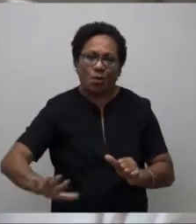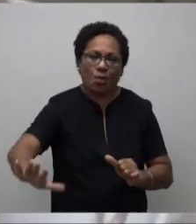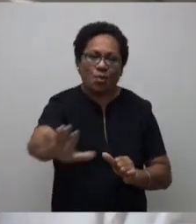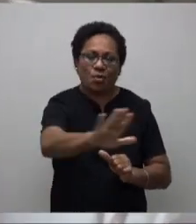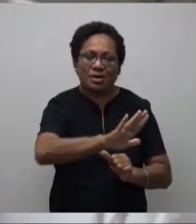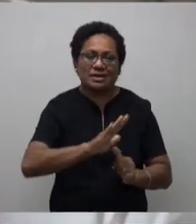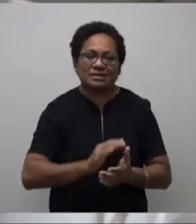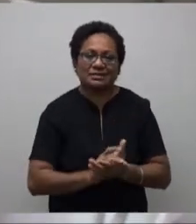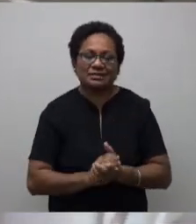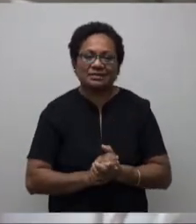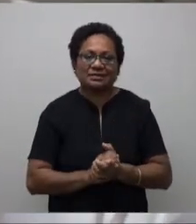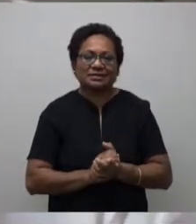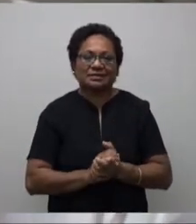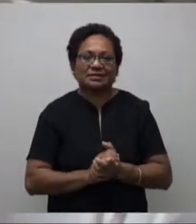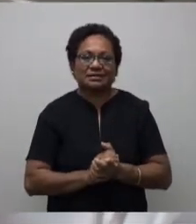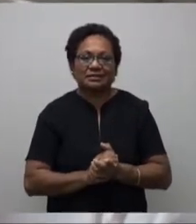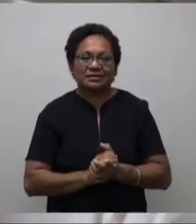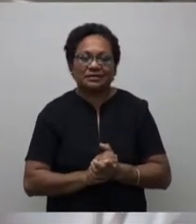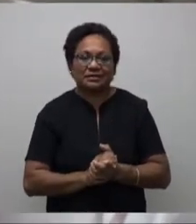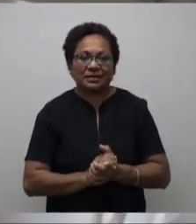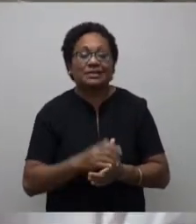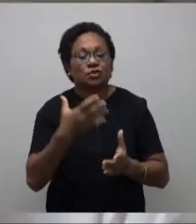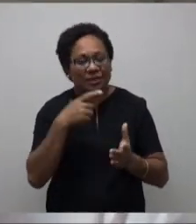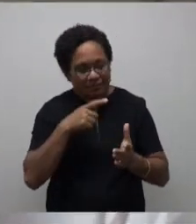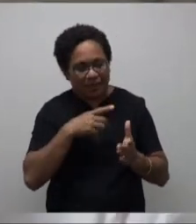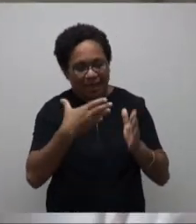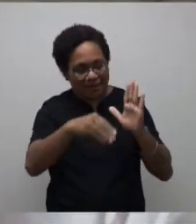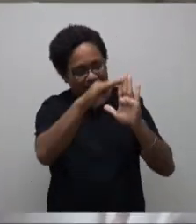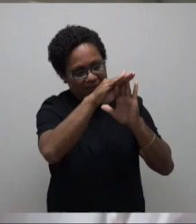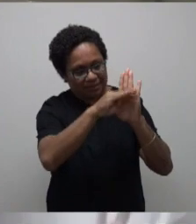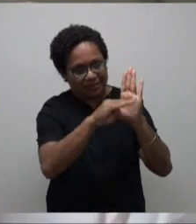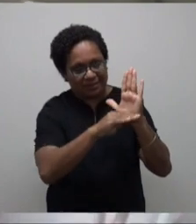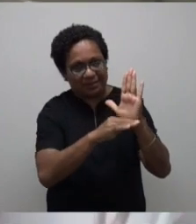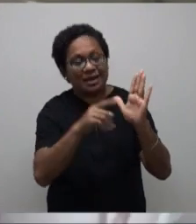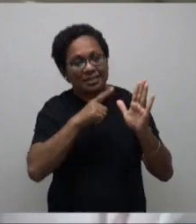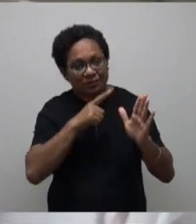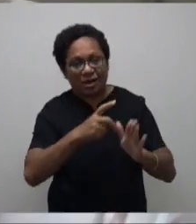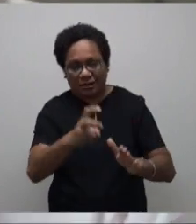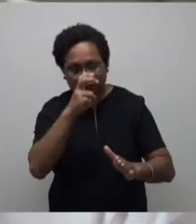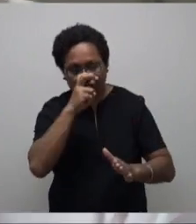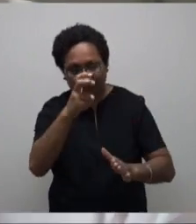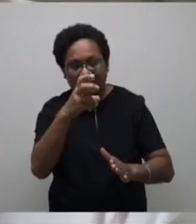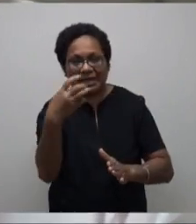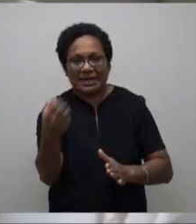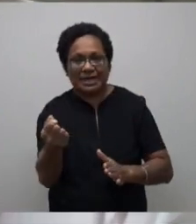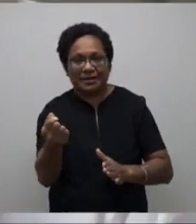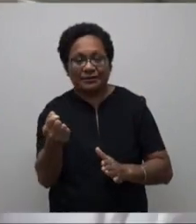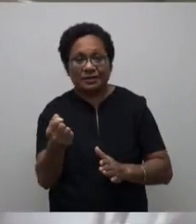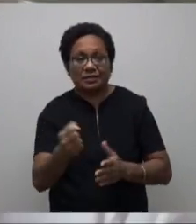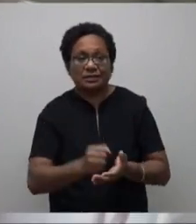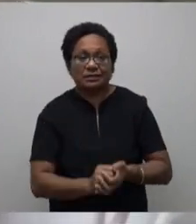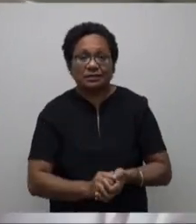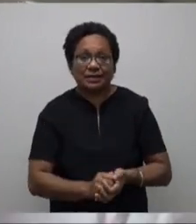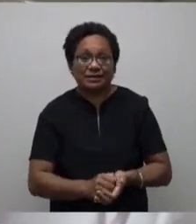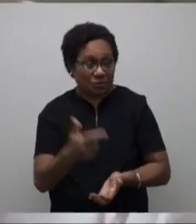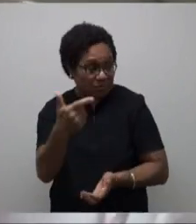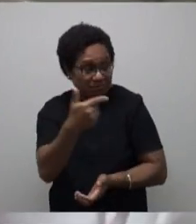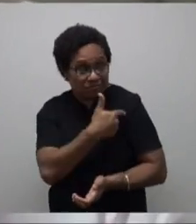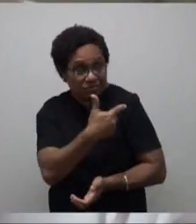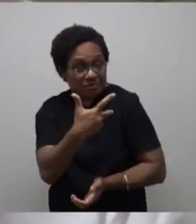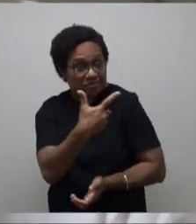and effective COVID-19 vaccine. That means getting as many jabs in as many arms as we can.